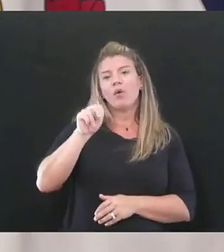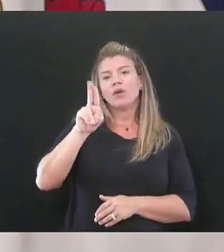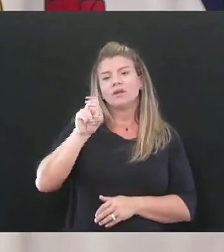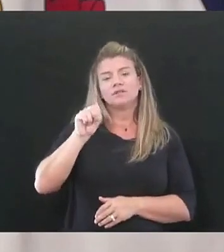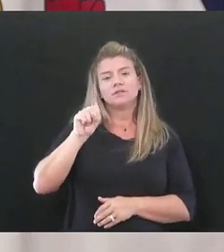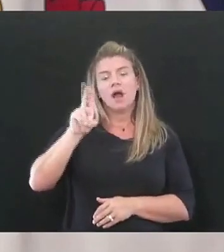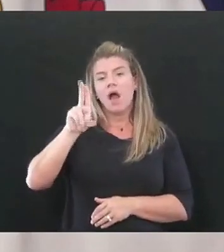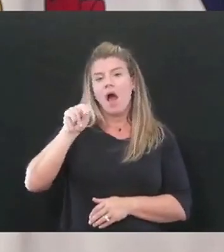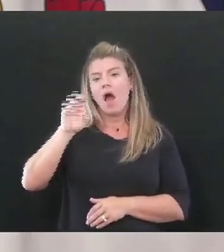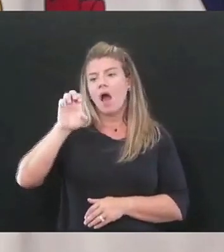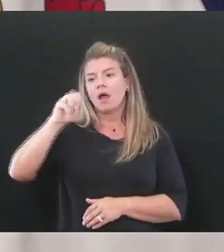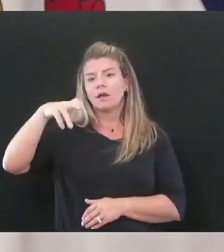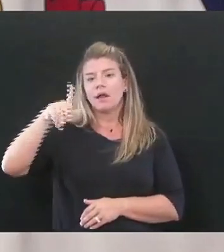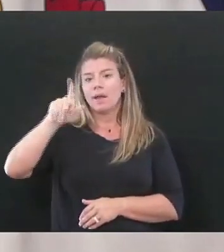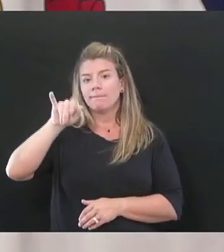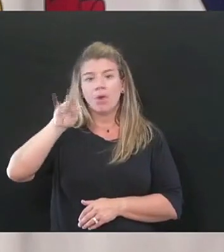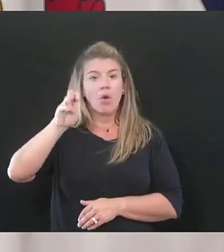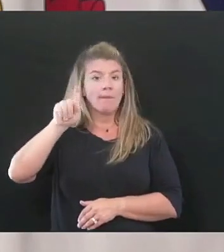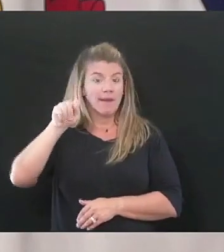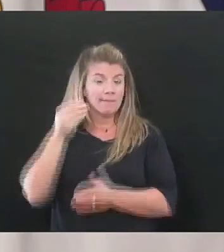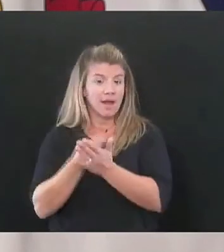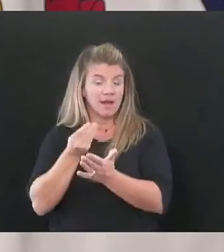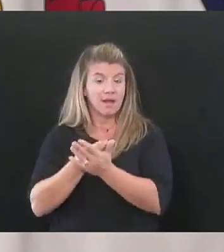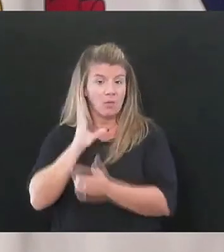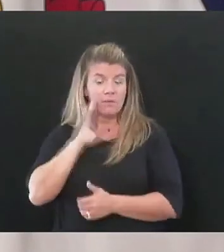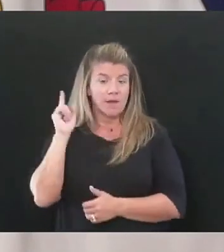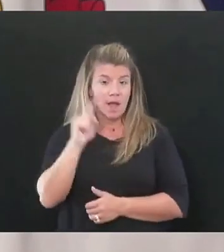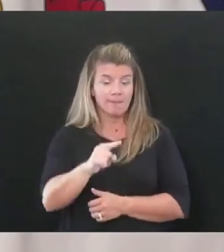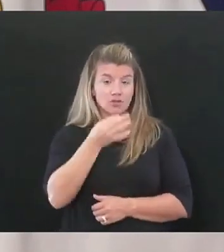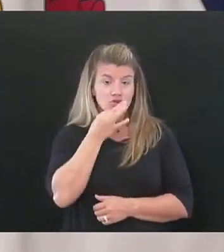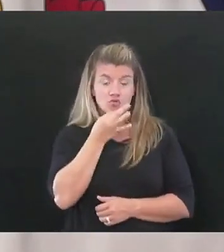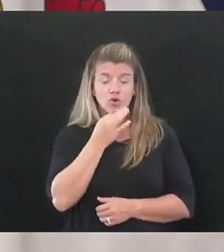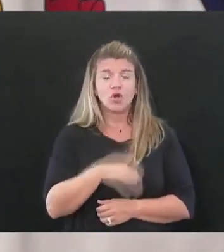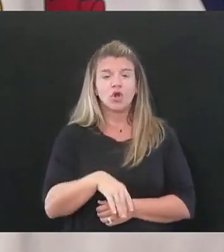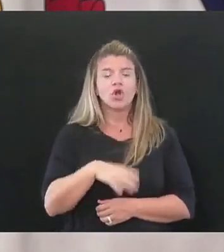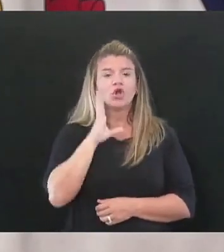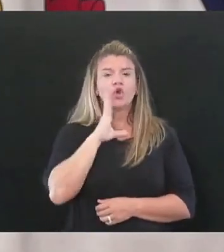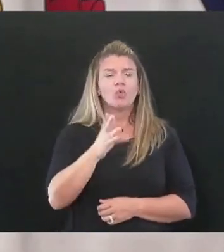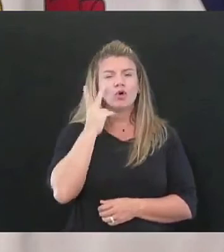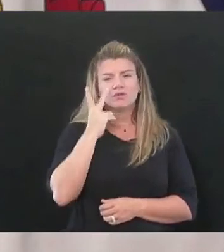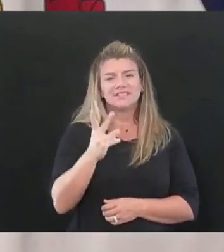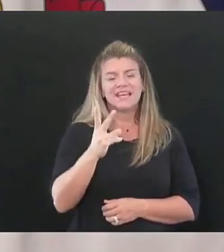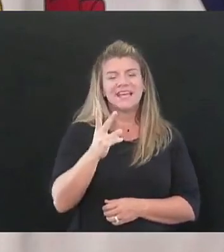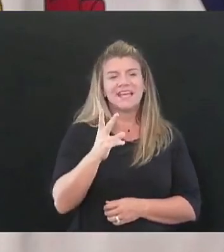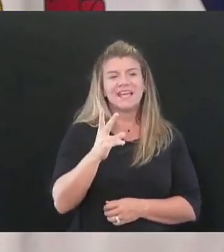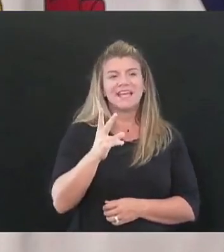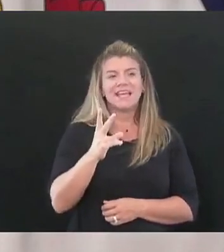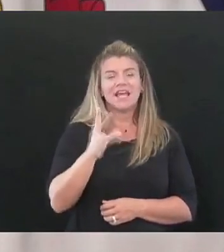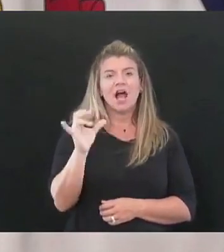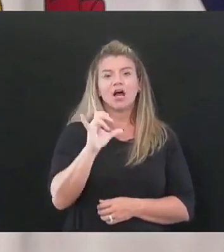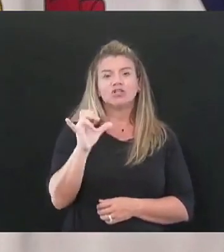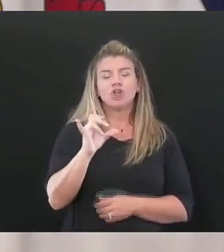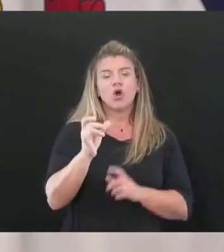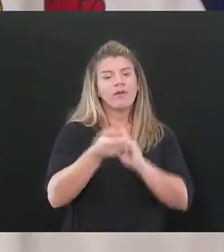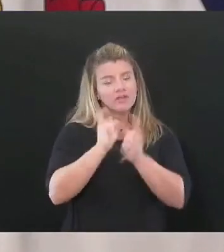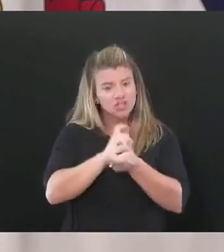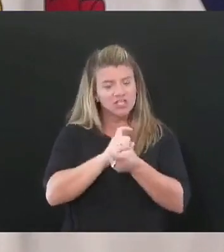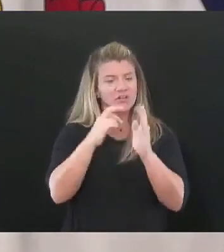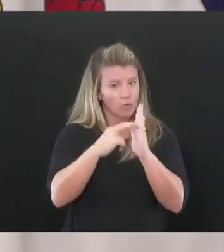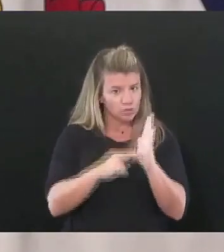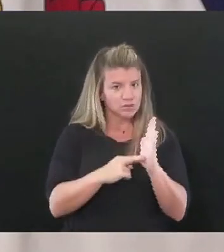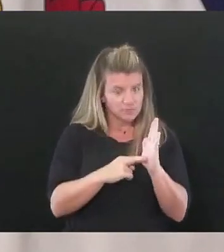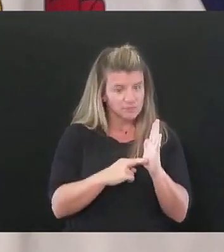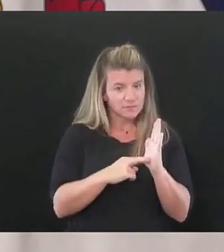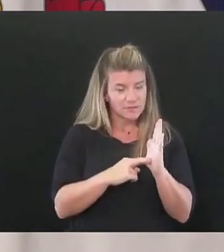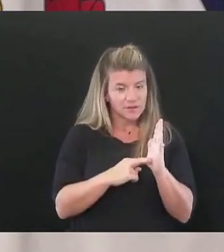unemployment dollars, and those will be coming. You know, you will see, like I said before, the changing of rules and everything. But